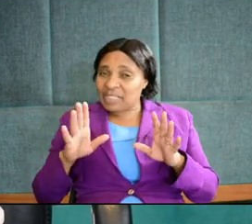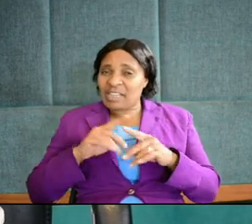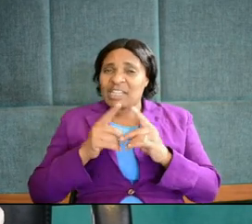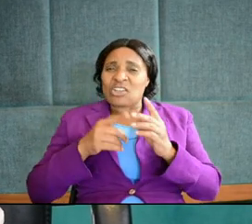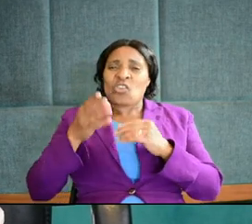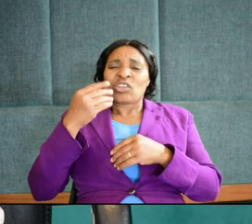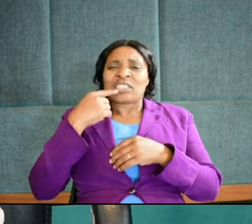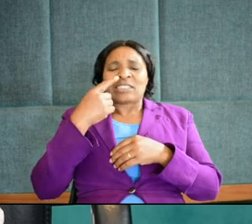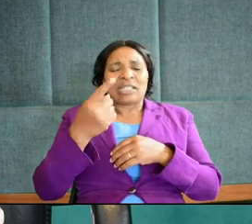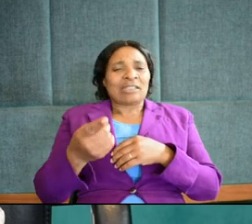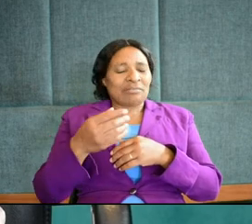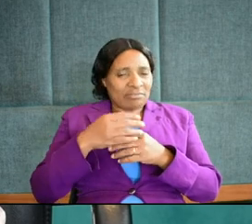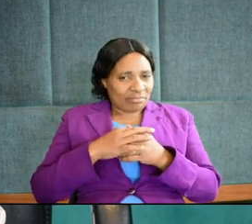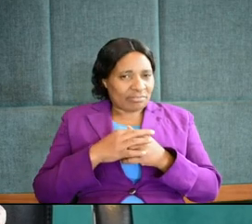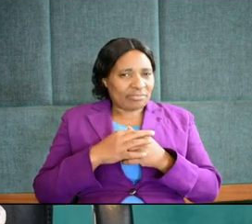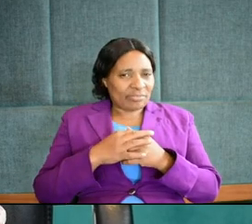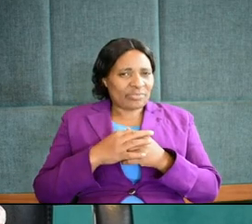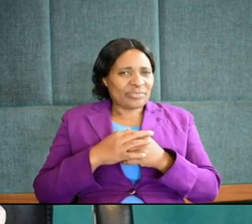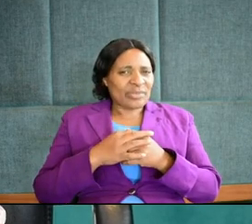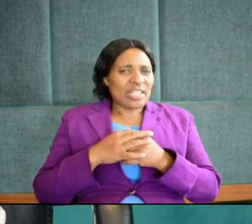said